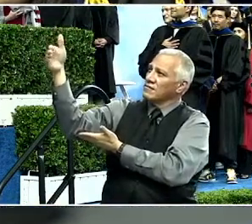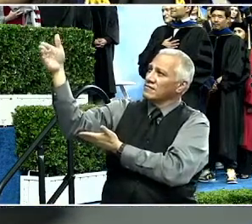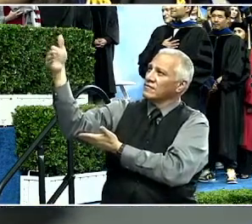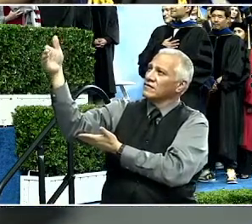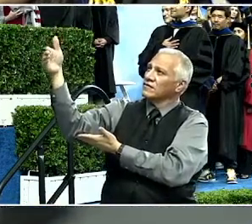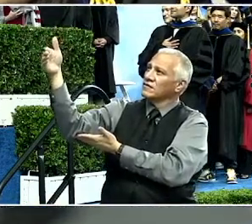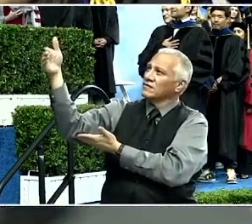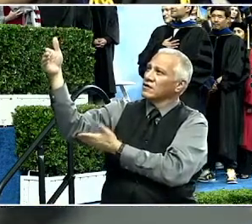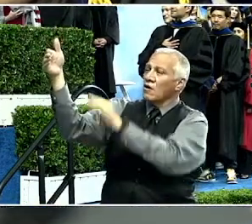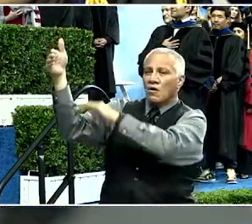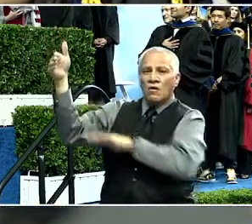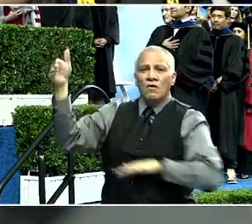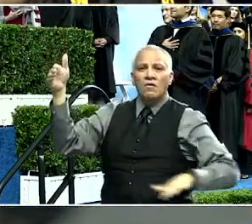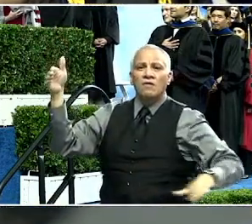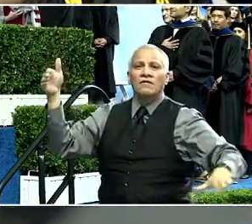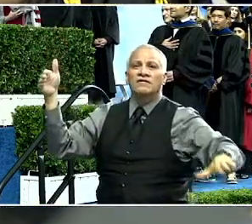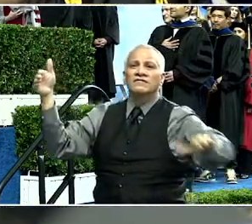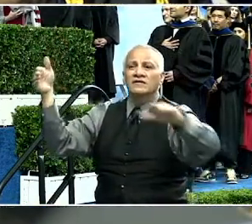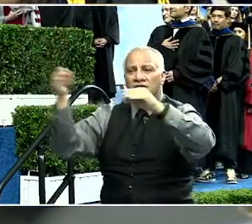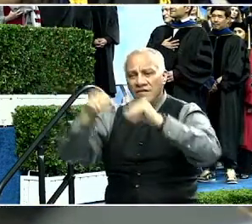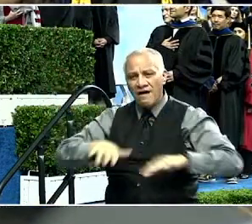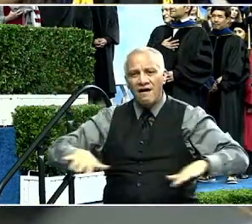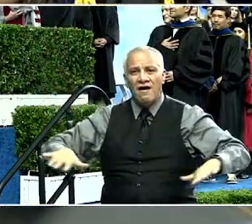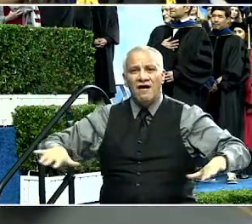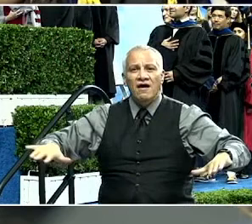wave o'er the